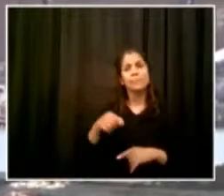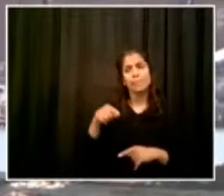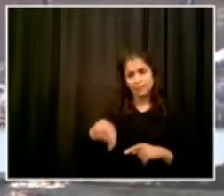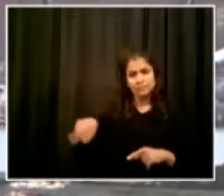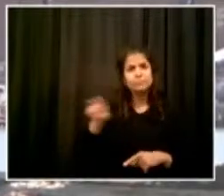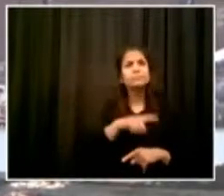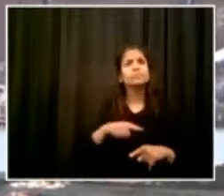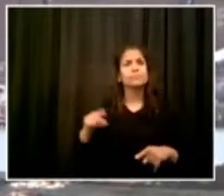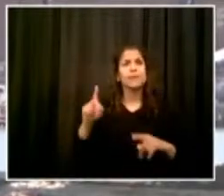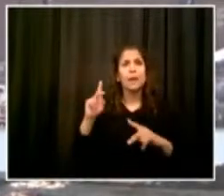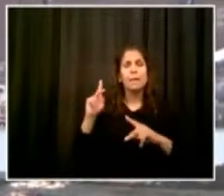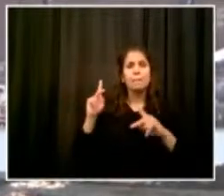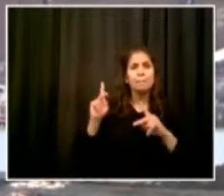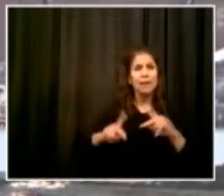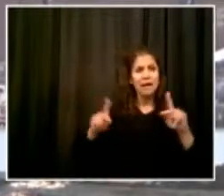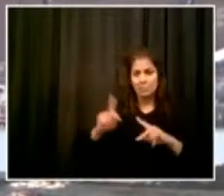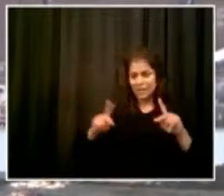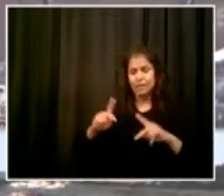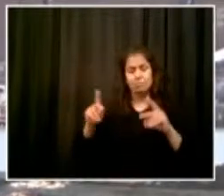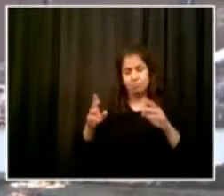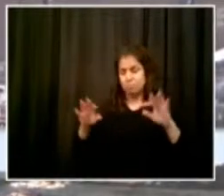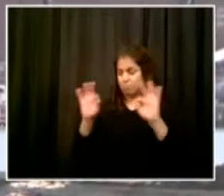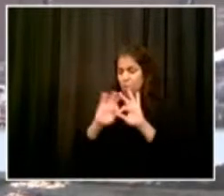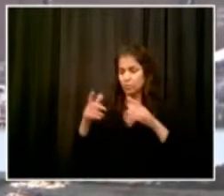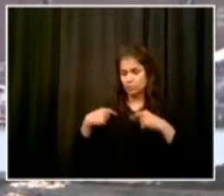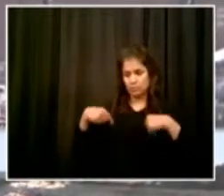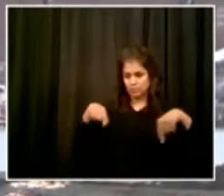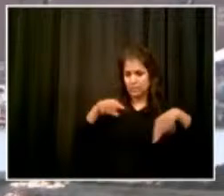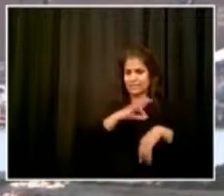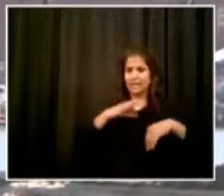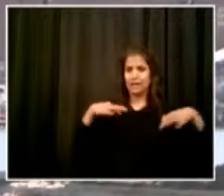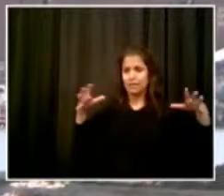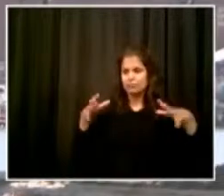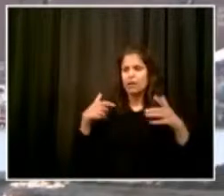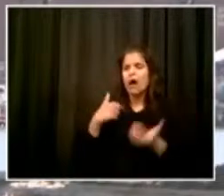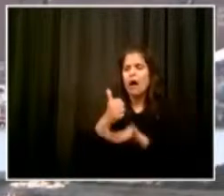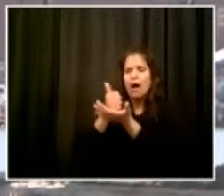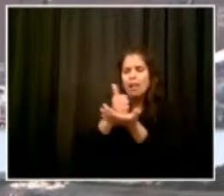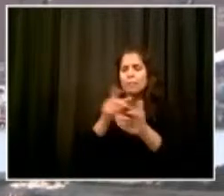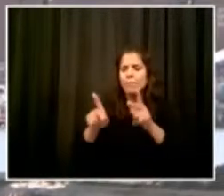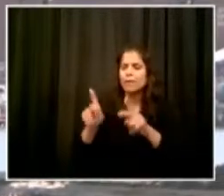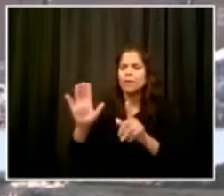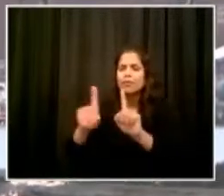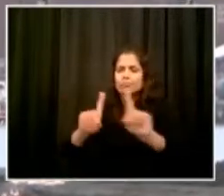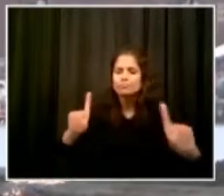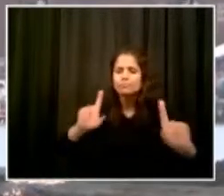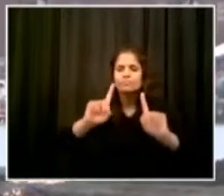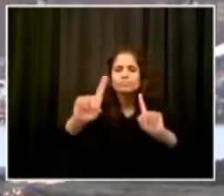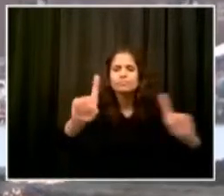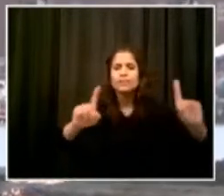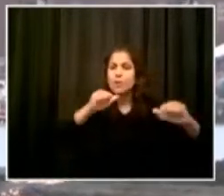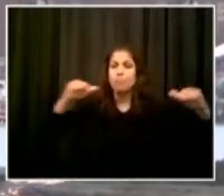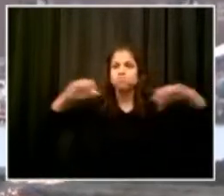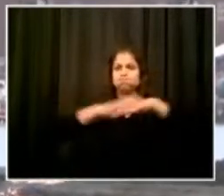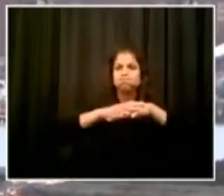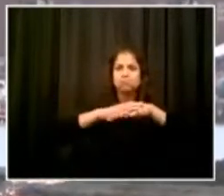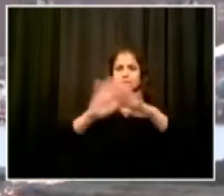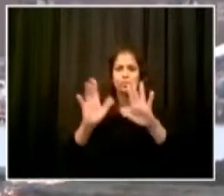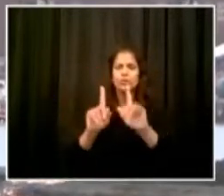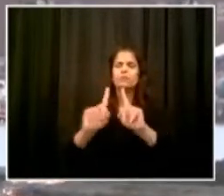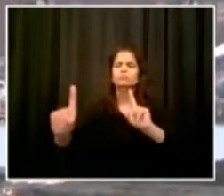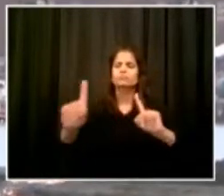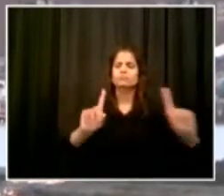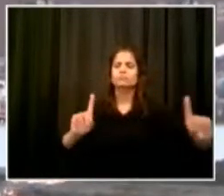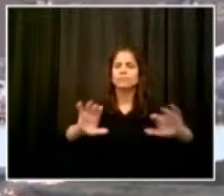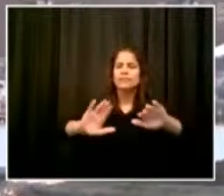lanes, the busways. The hope is all of this encourages people to feel safe on mass transit. And the frequency, Dave, is crucial because if